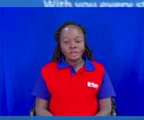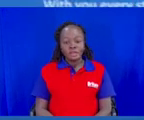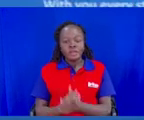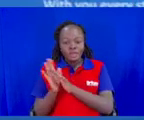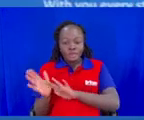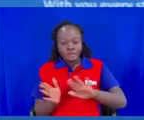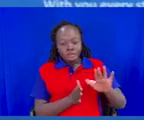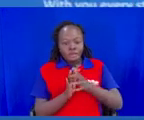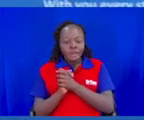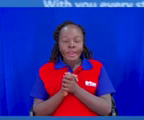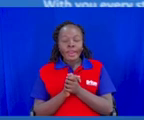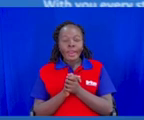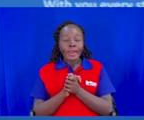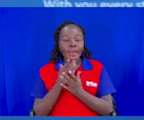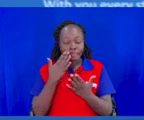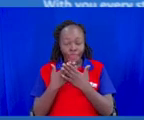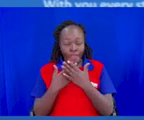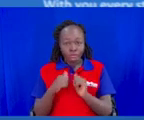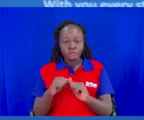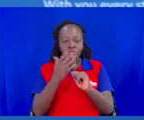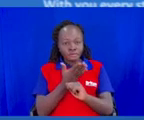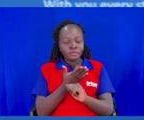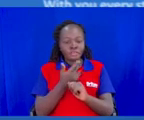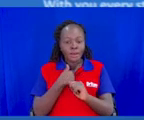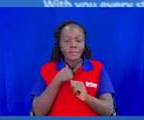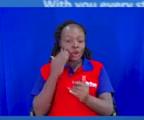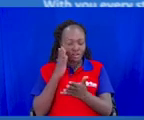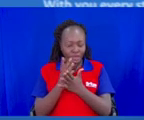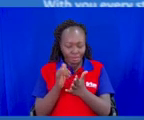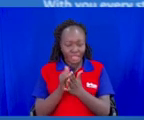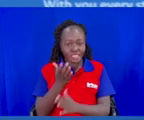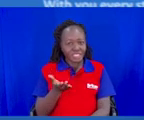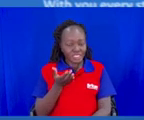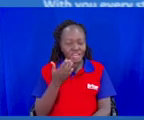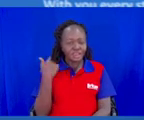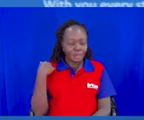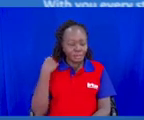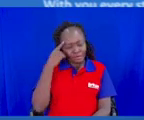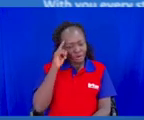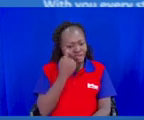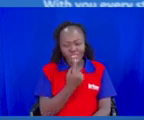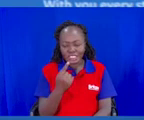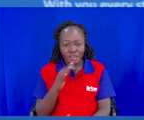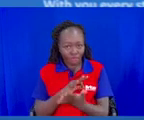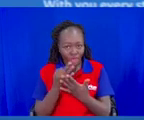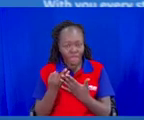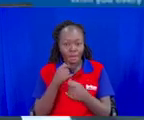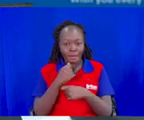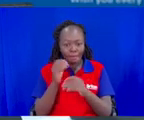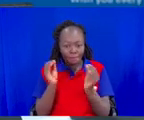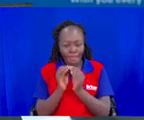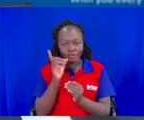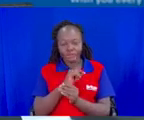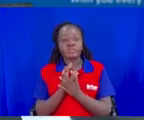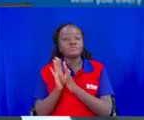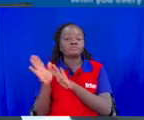Chair. I confirm that the required quorum for each of the funds has been met. Thank you.